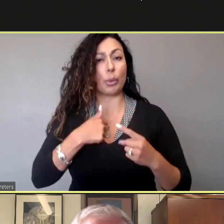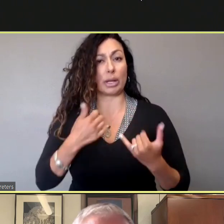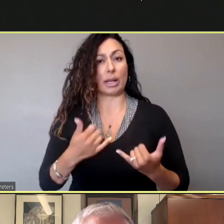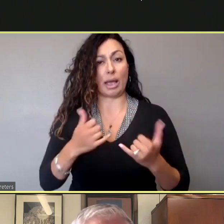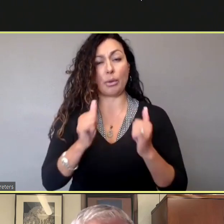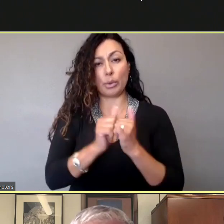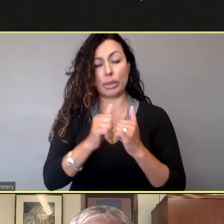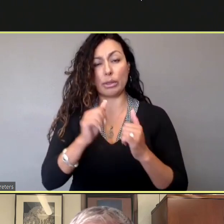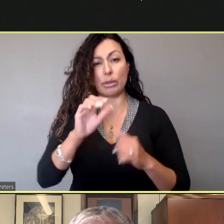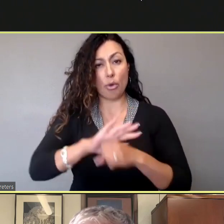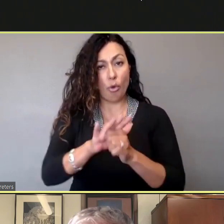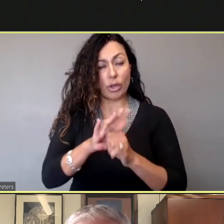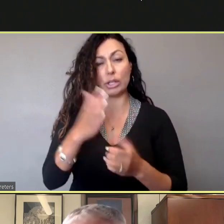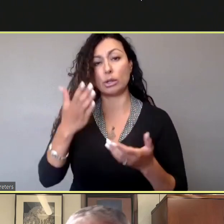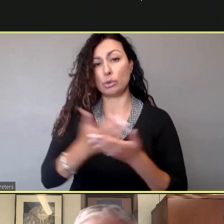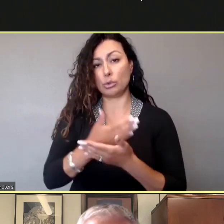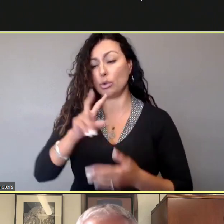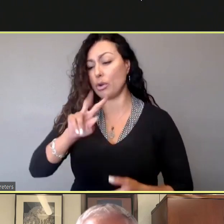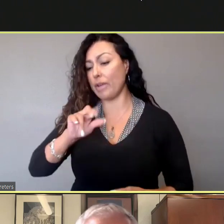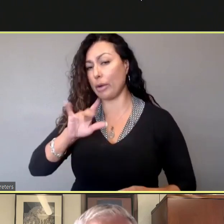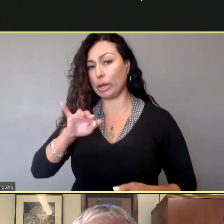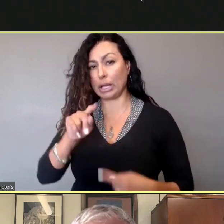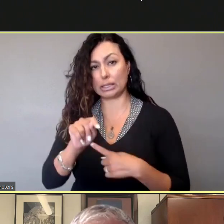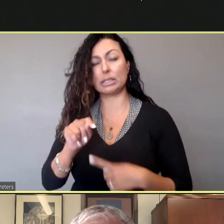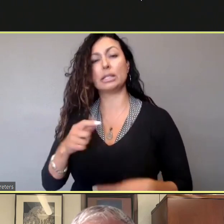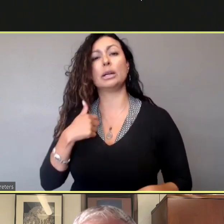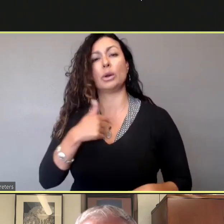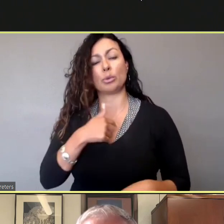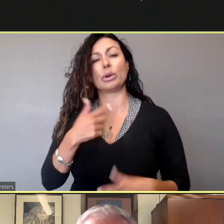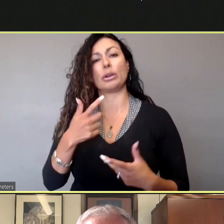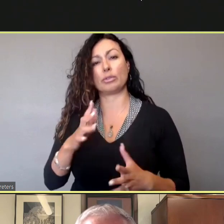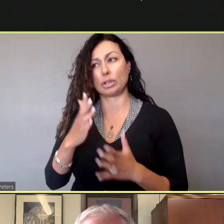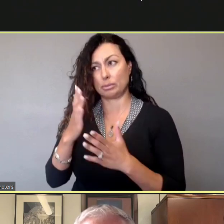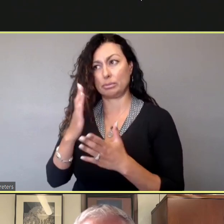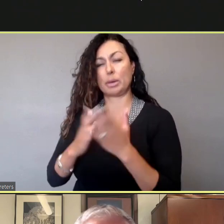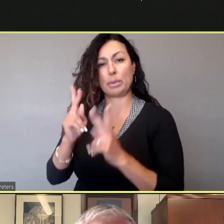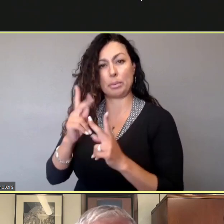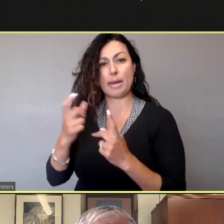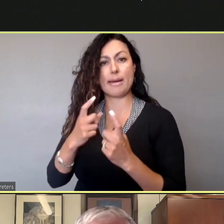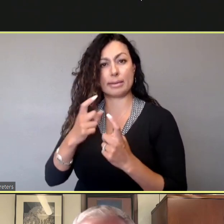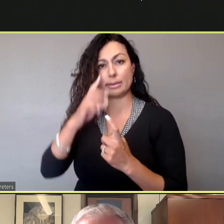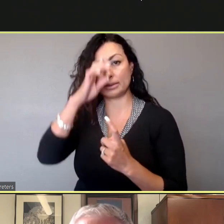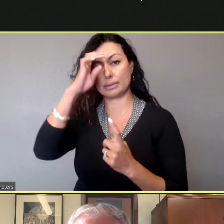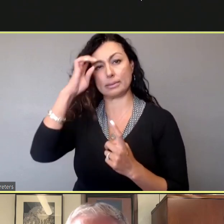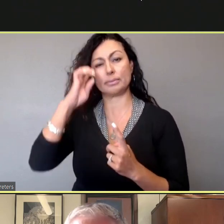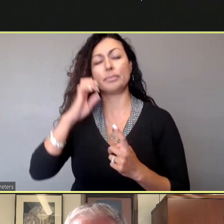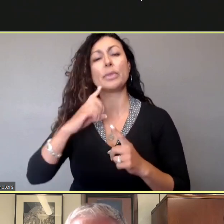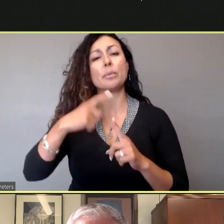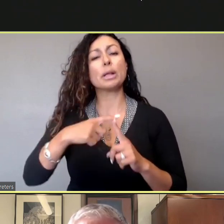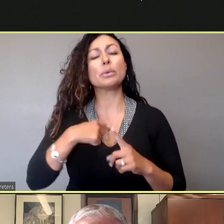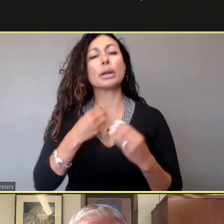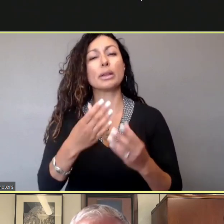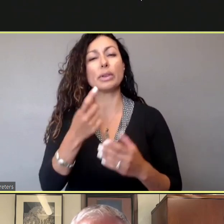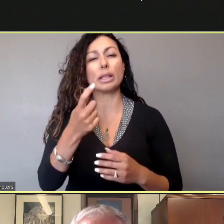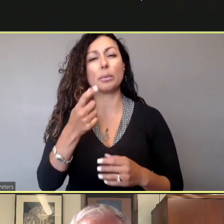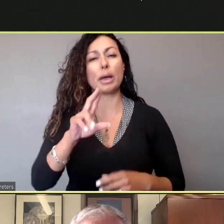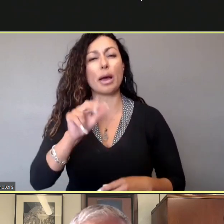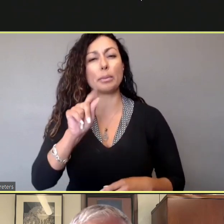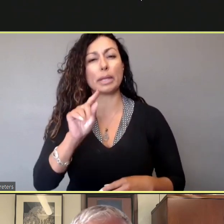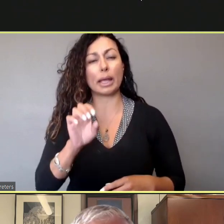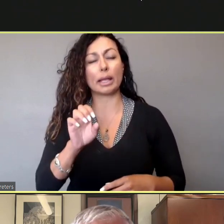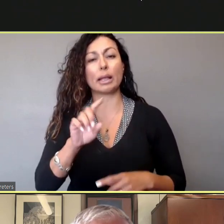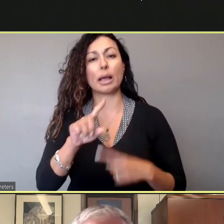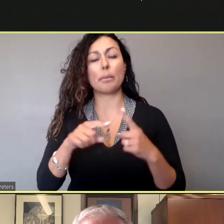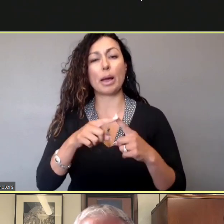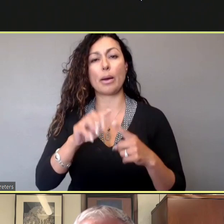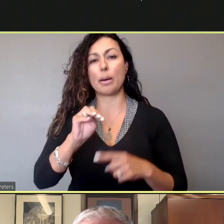COVID and some of the newer variants that you've already asked us in advance about. And then I'm also going to give a little bit of an update on